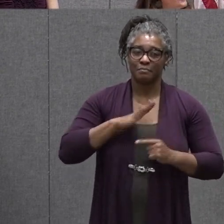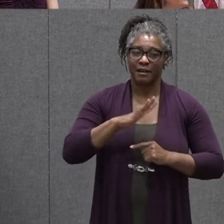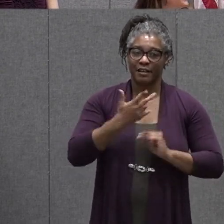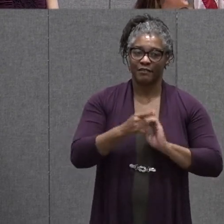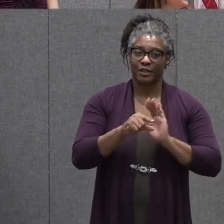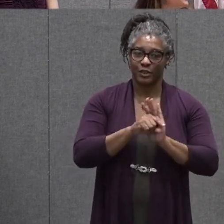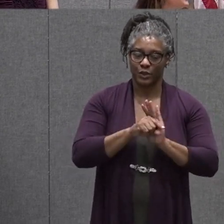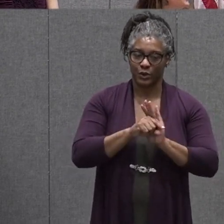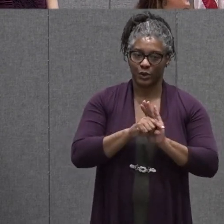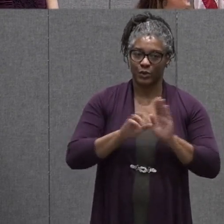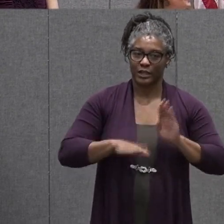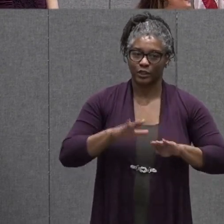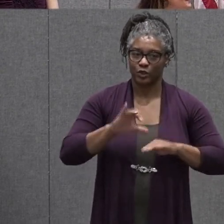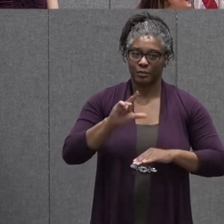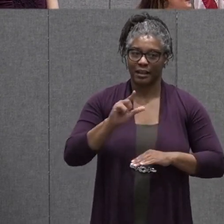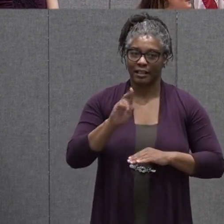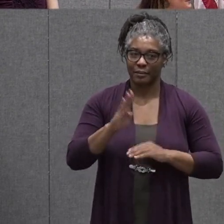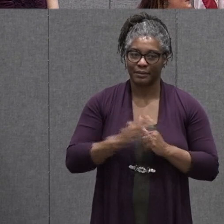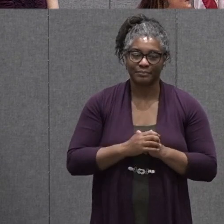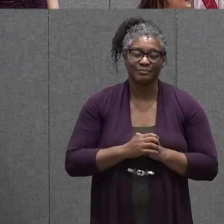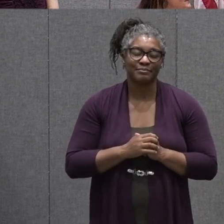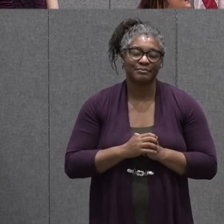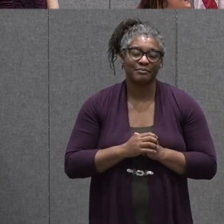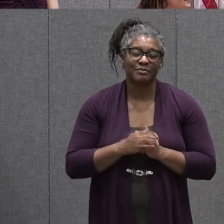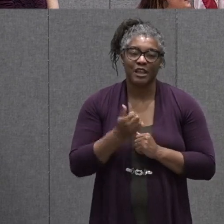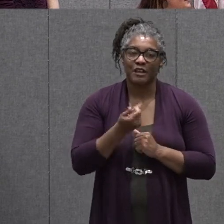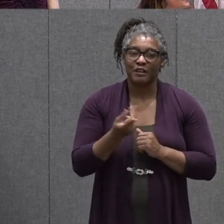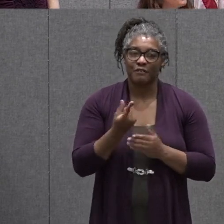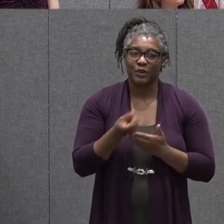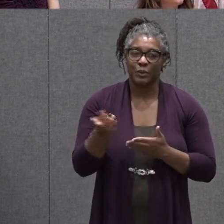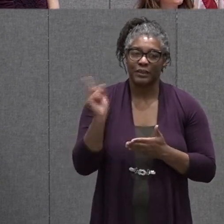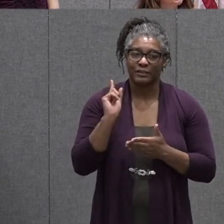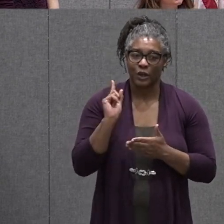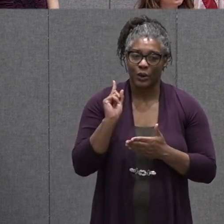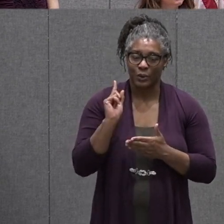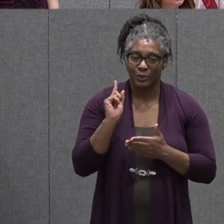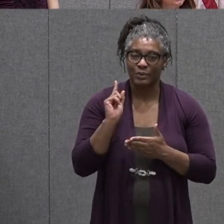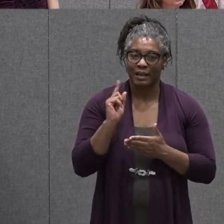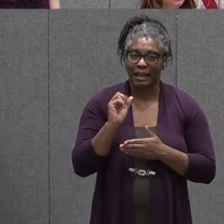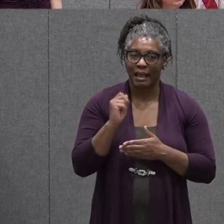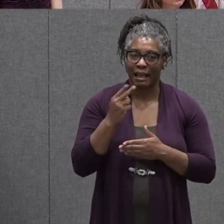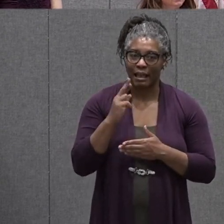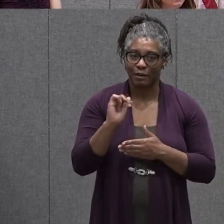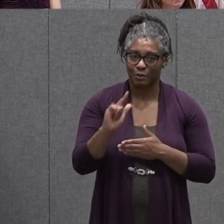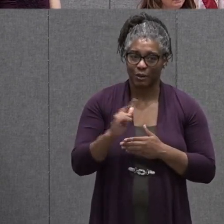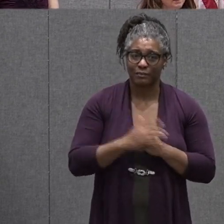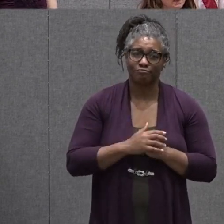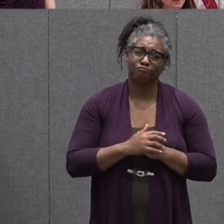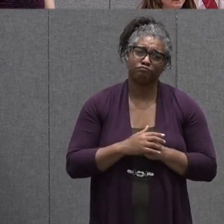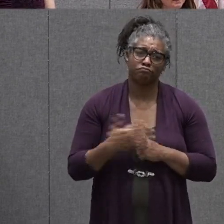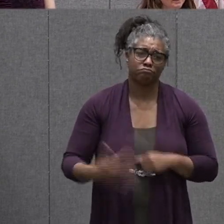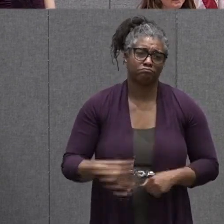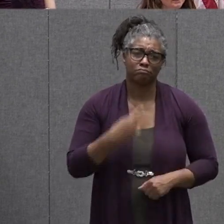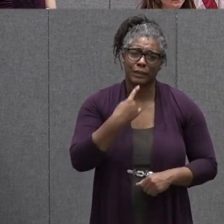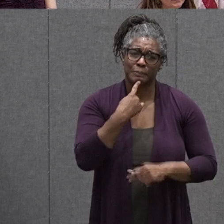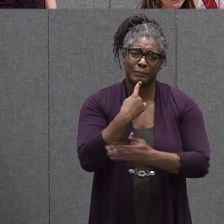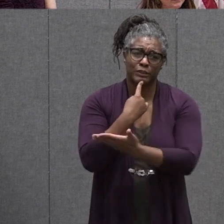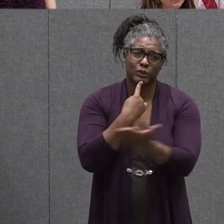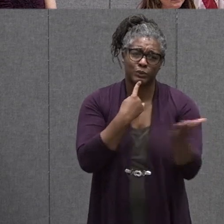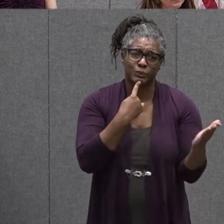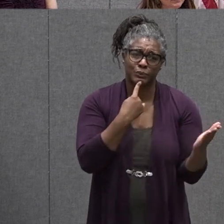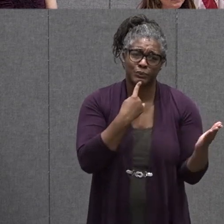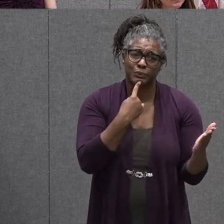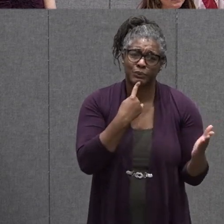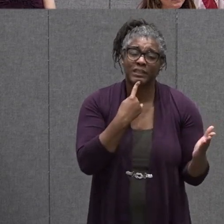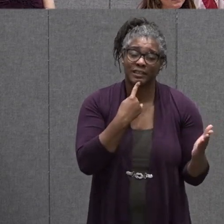a few weeks ago in April. So I really miss you guys, and I hope that you're drumming at home. I